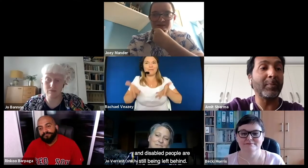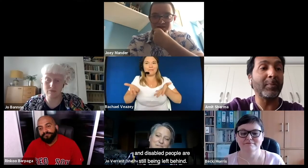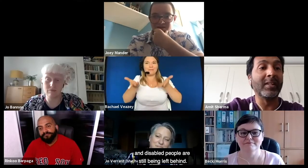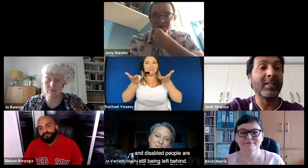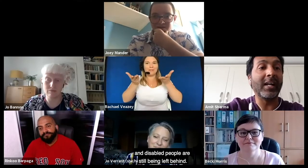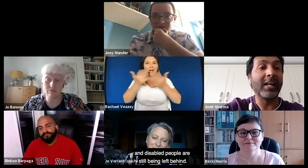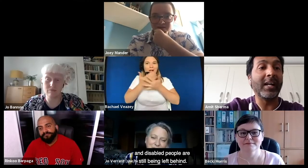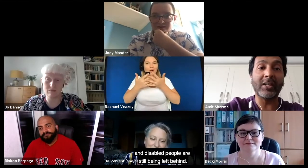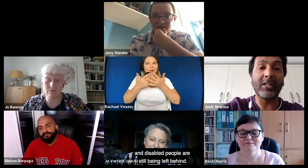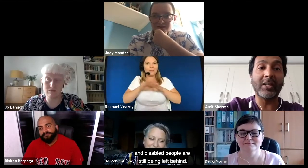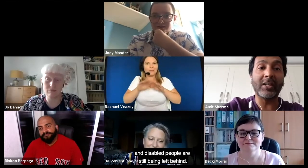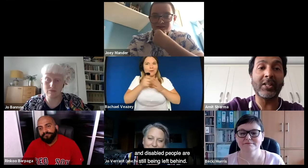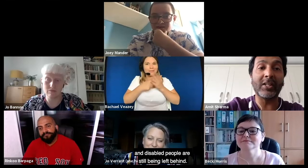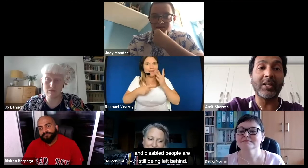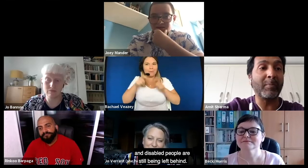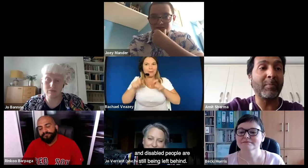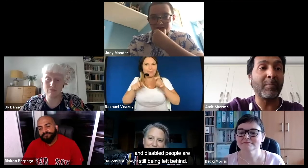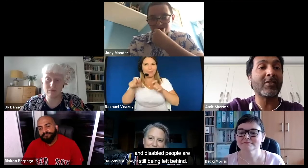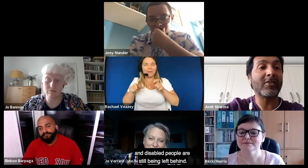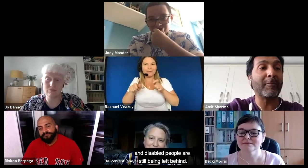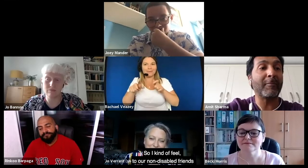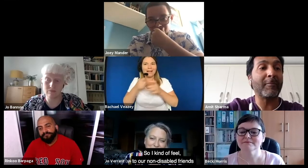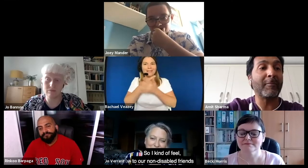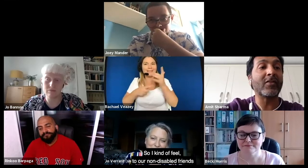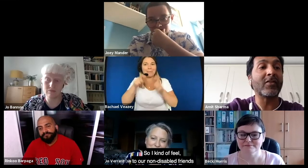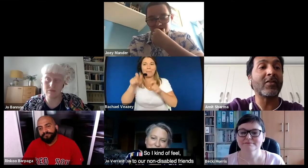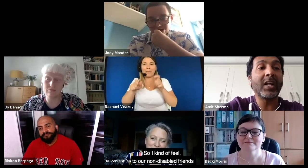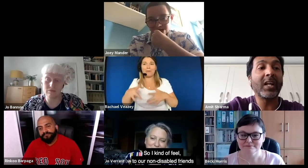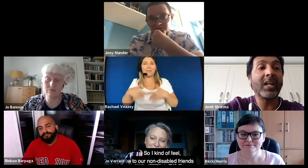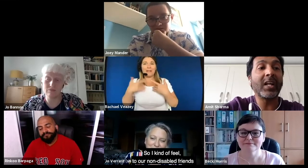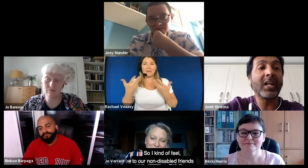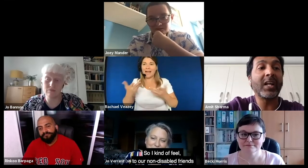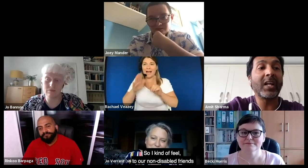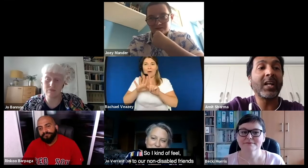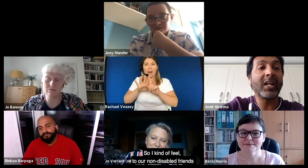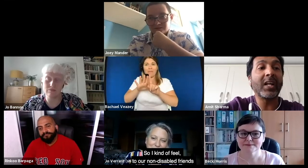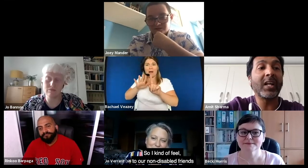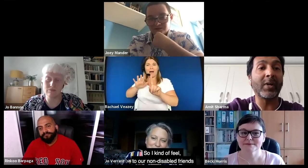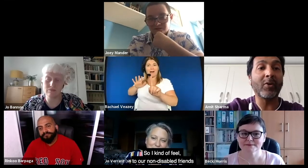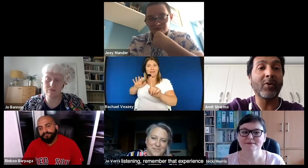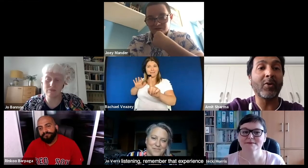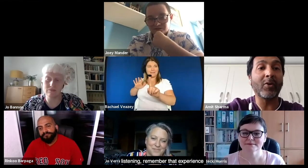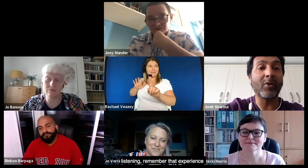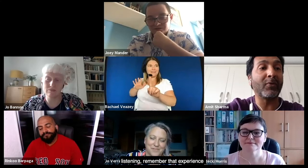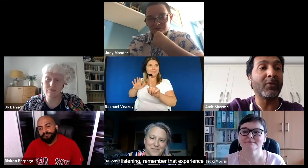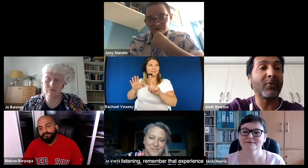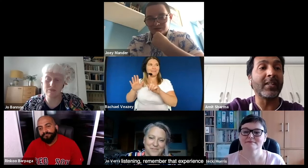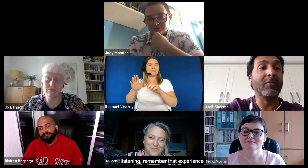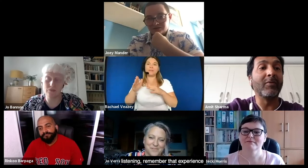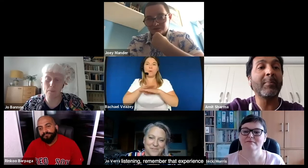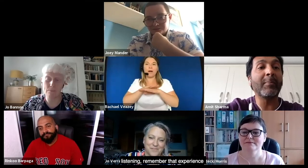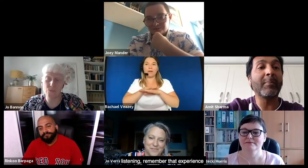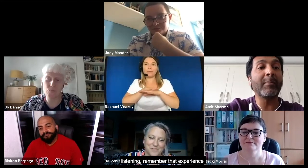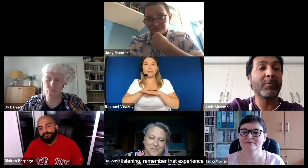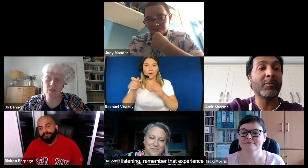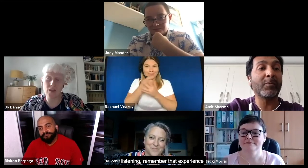people, and disabled people are still being left behind. So I kind of feel, to our non-disabled friends listening,